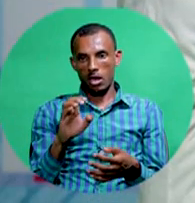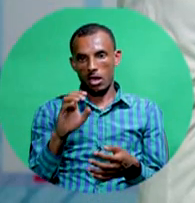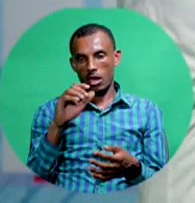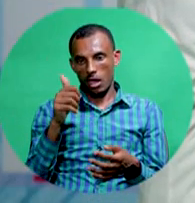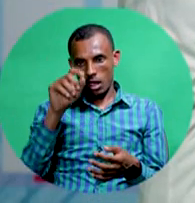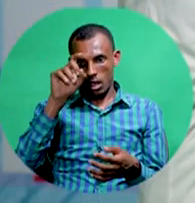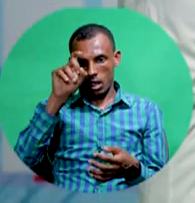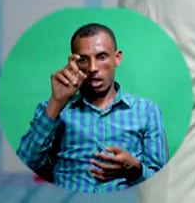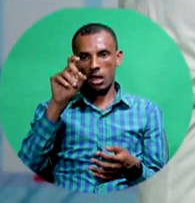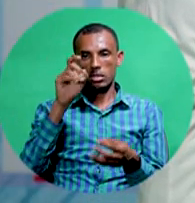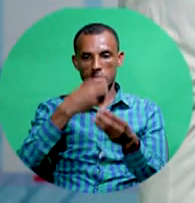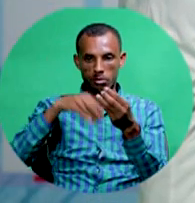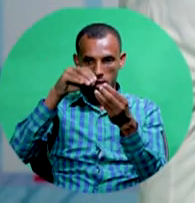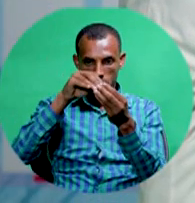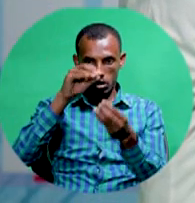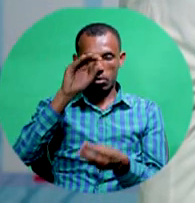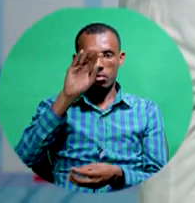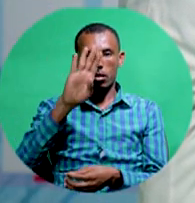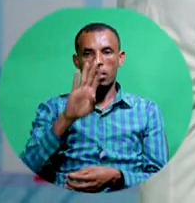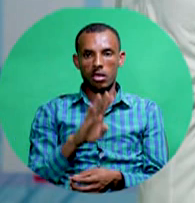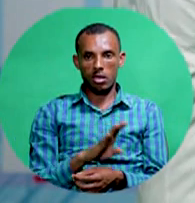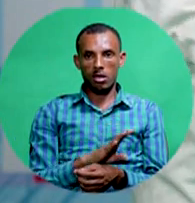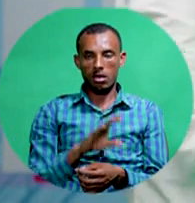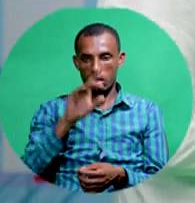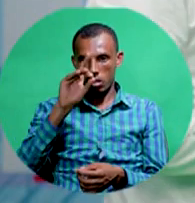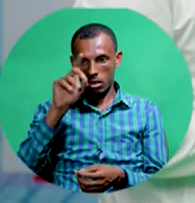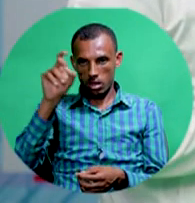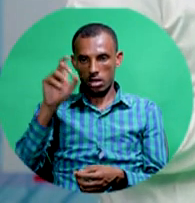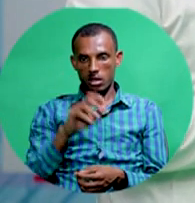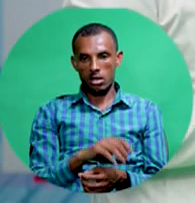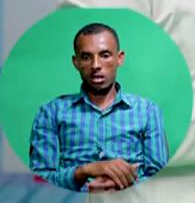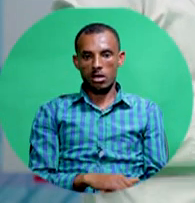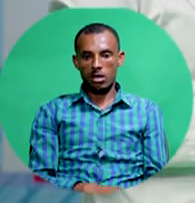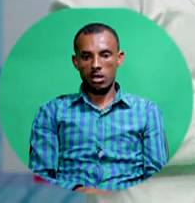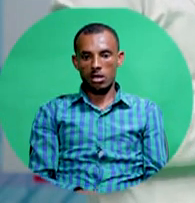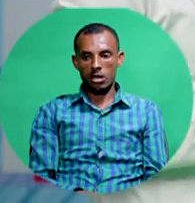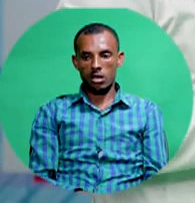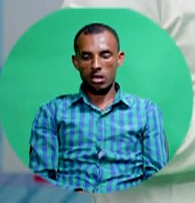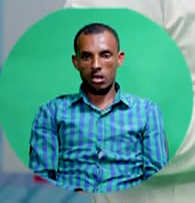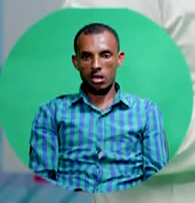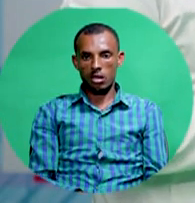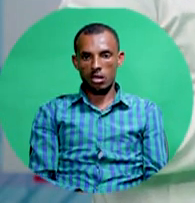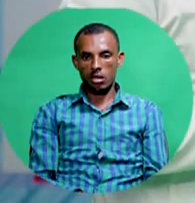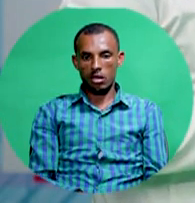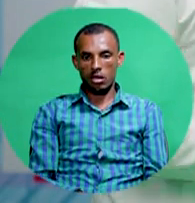ax plus b dx, the integration of this form.